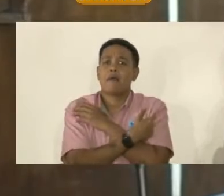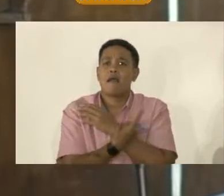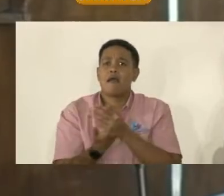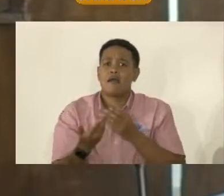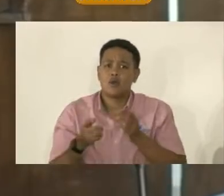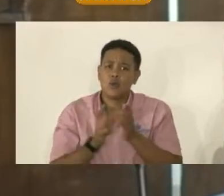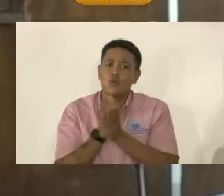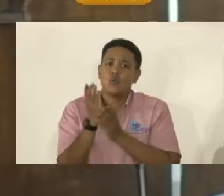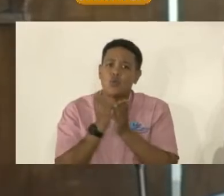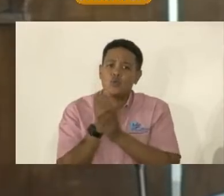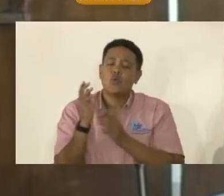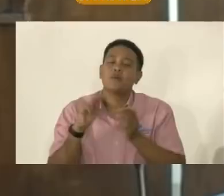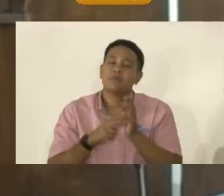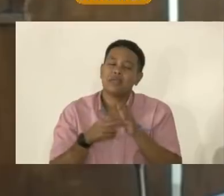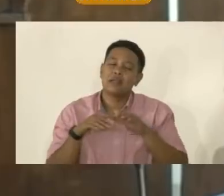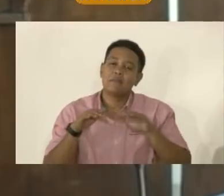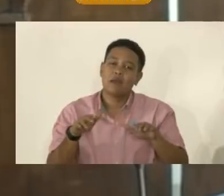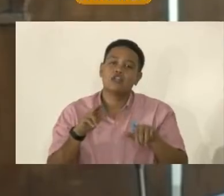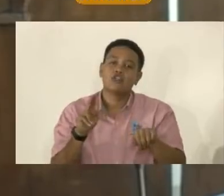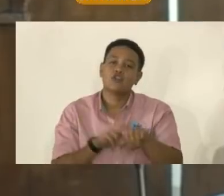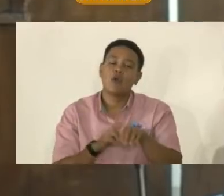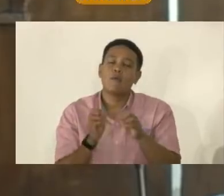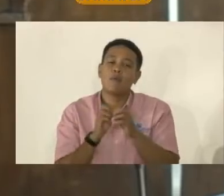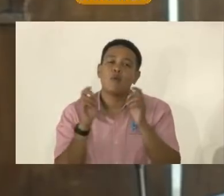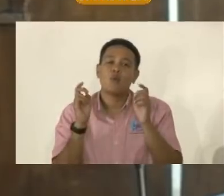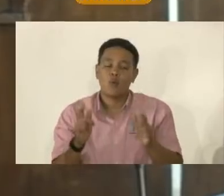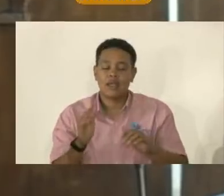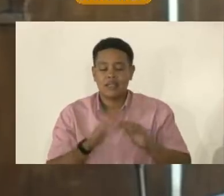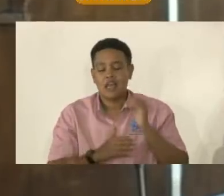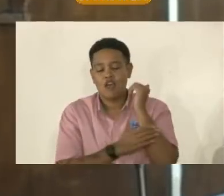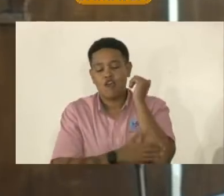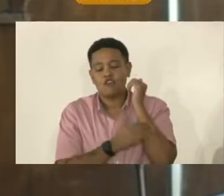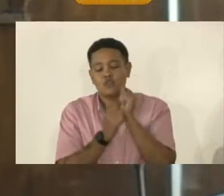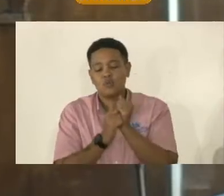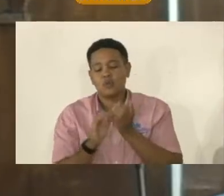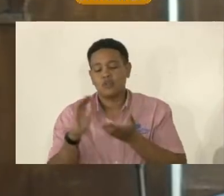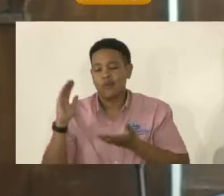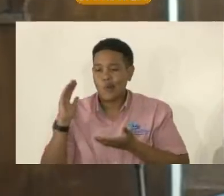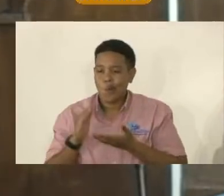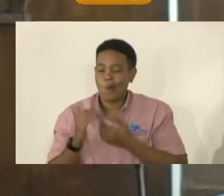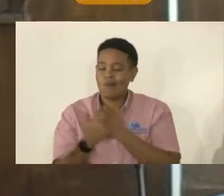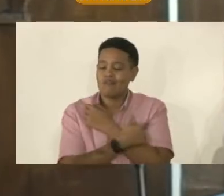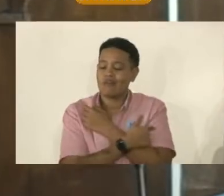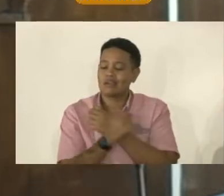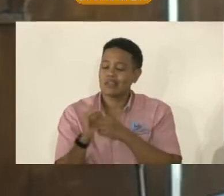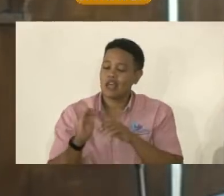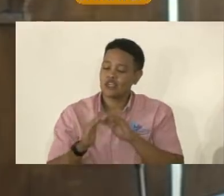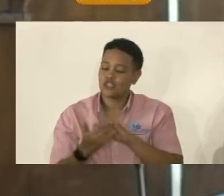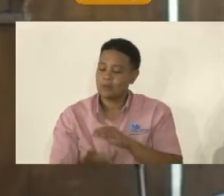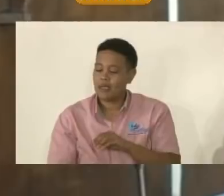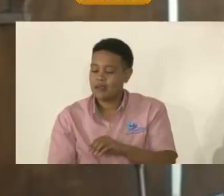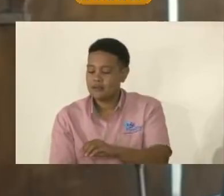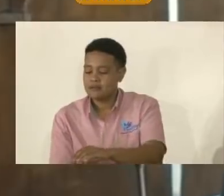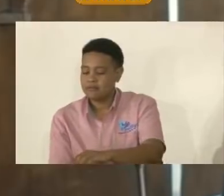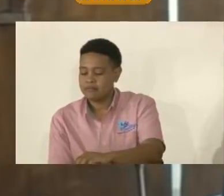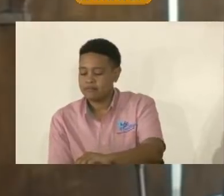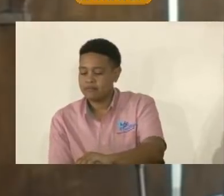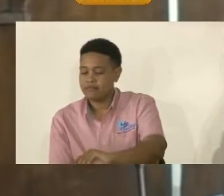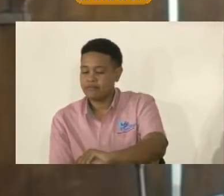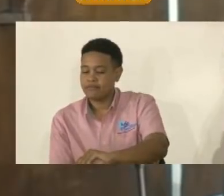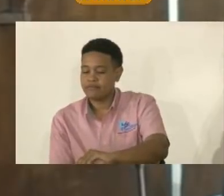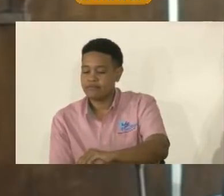that they're able to return to normal more quickly than countries with low vaccination rates like Jamaica.